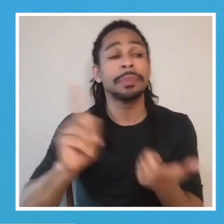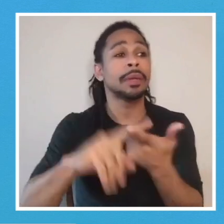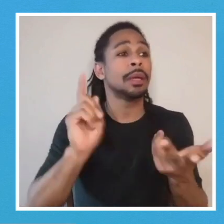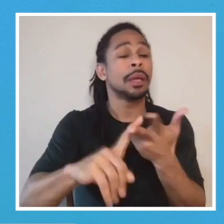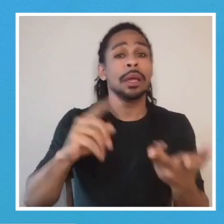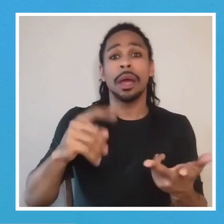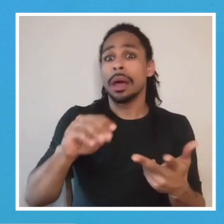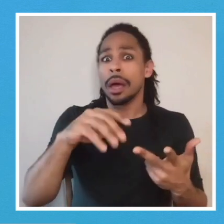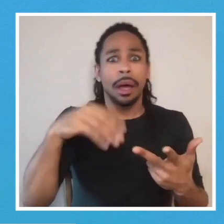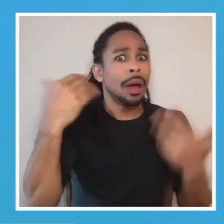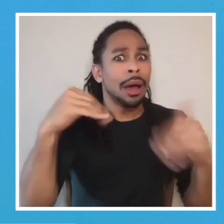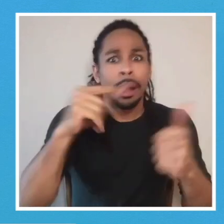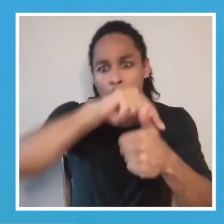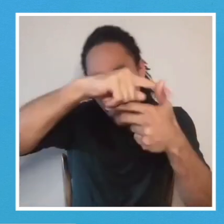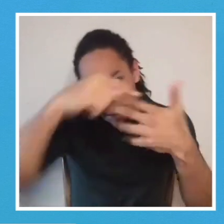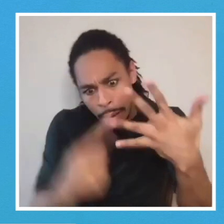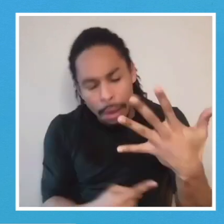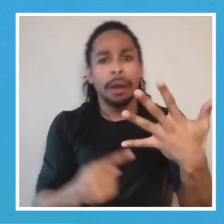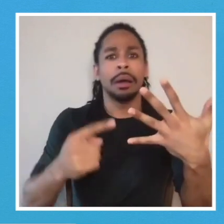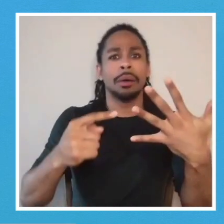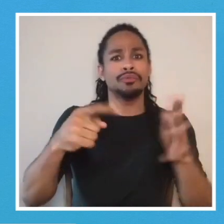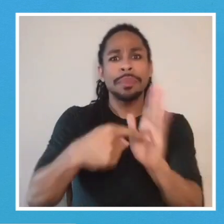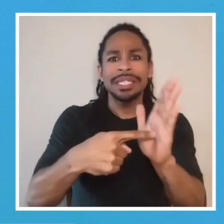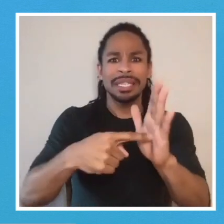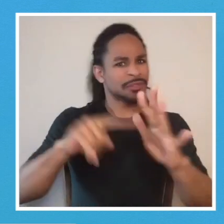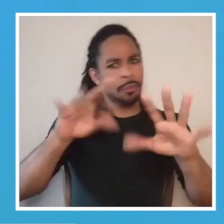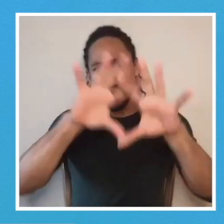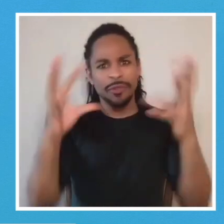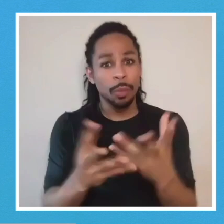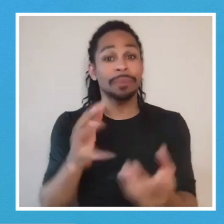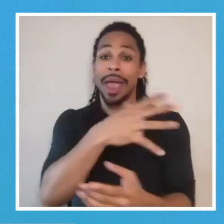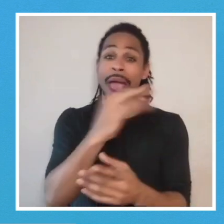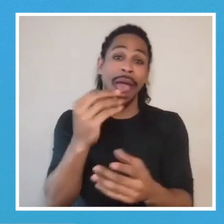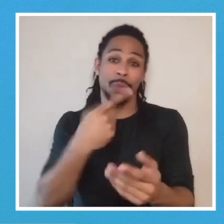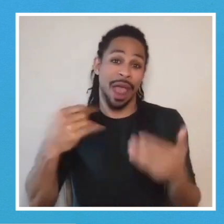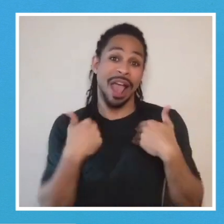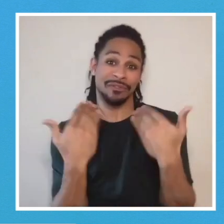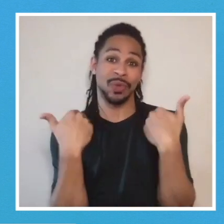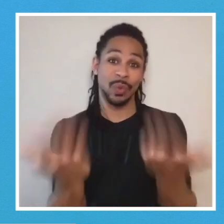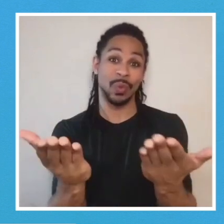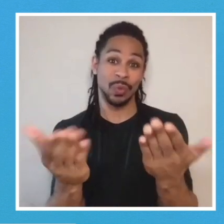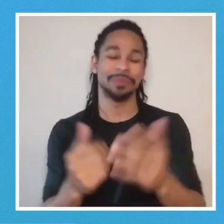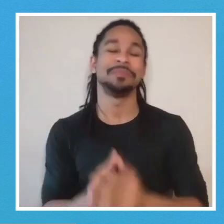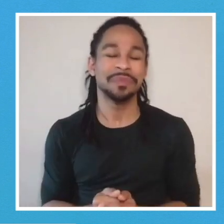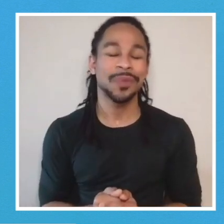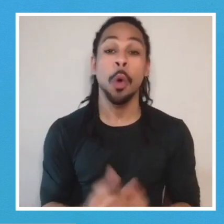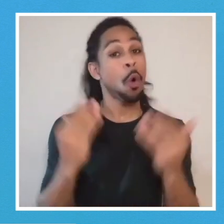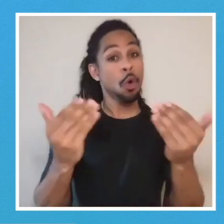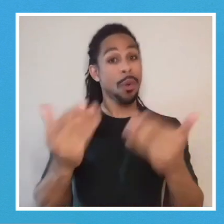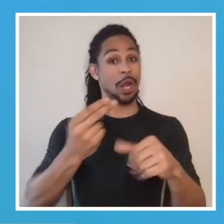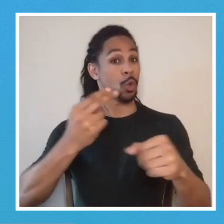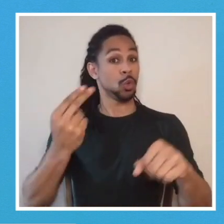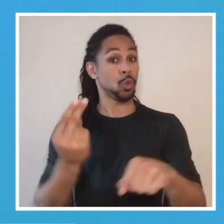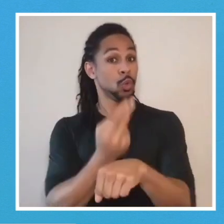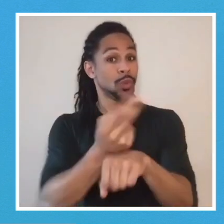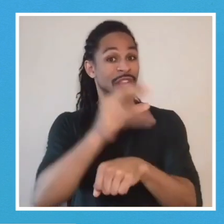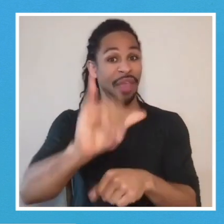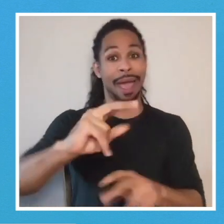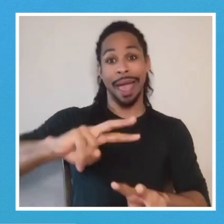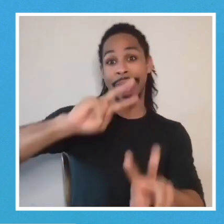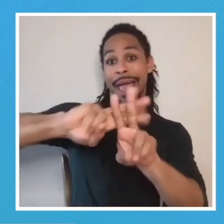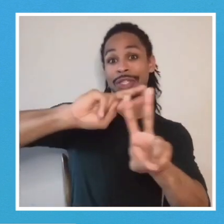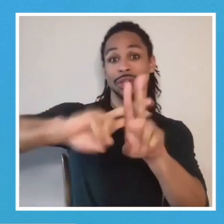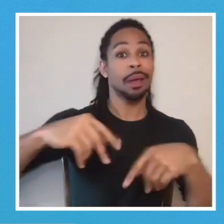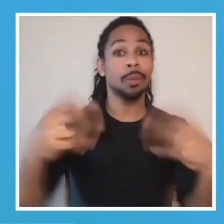climate representatives from across the world, and we got you. So use that hashtag Just Look